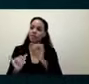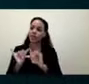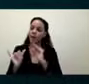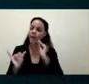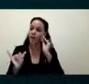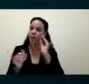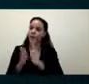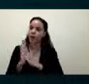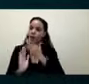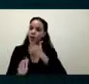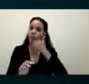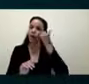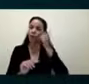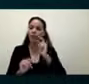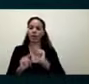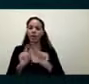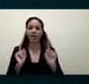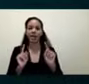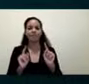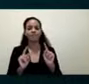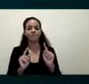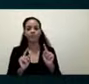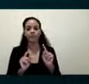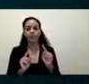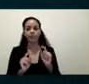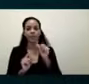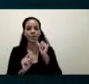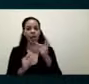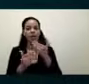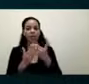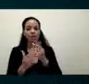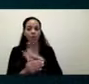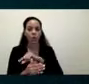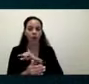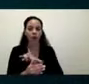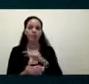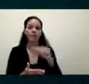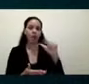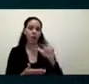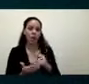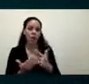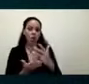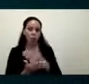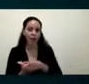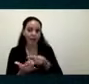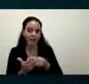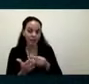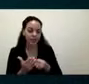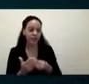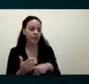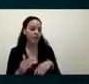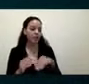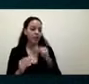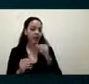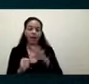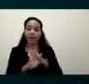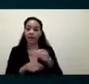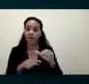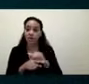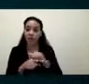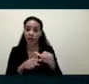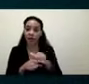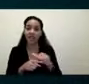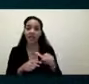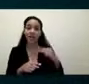poor quality of this with low wages, lack of training and benefits, there aren't enough